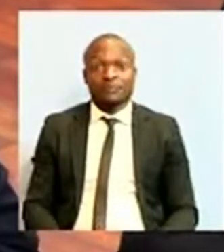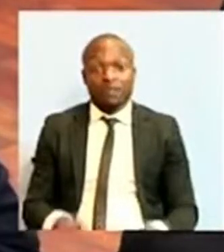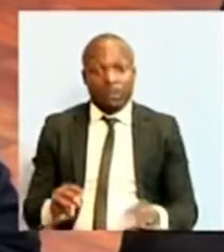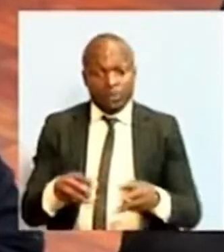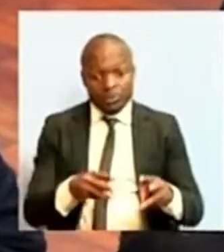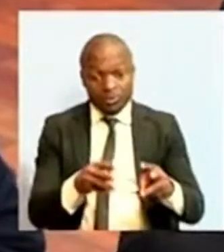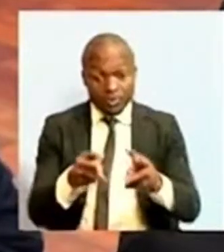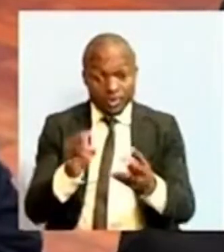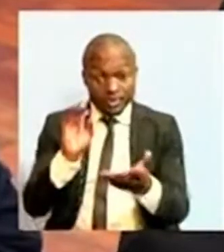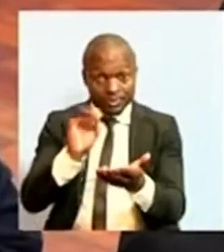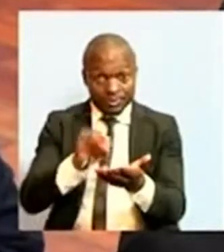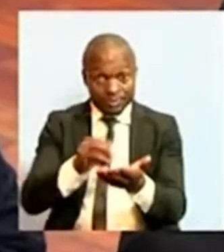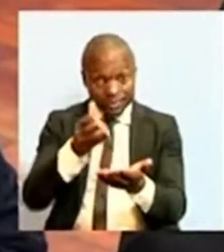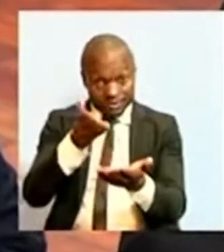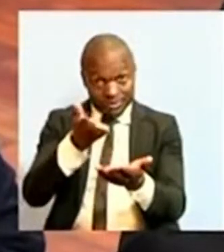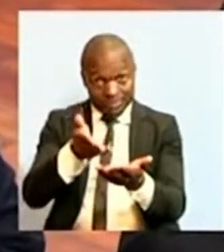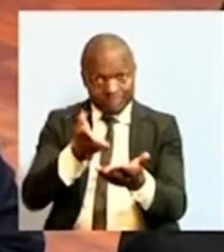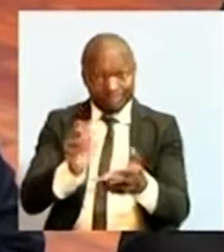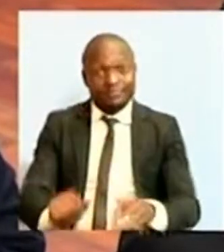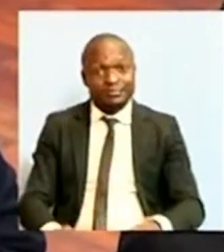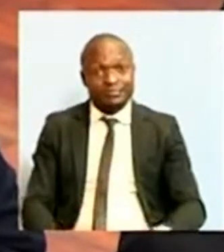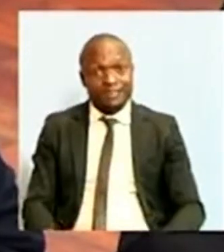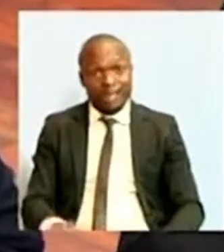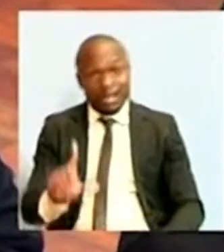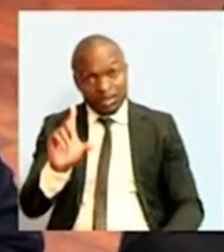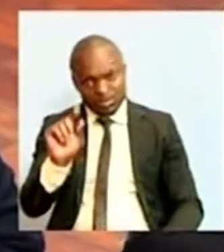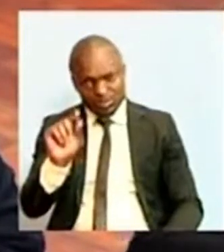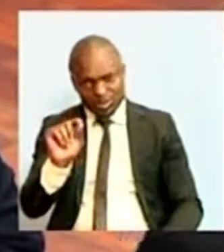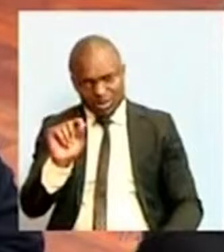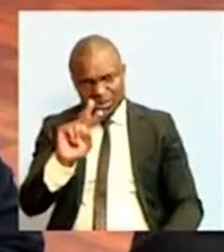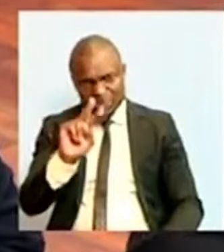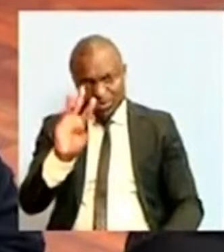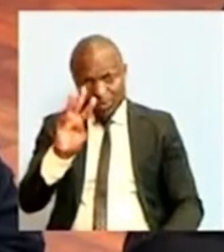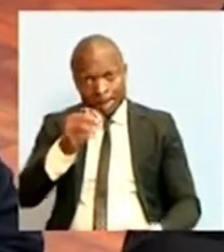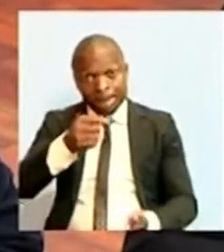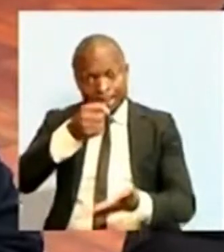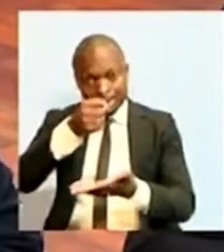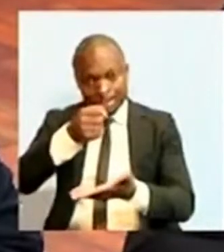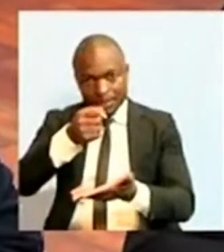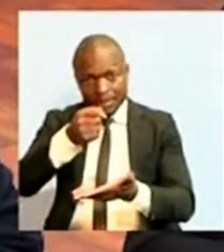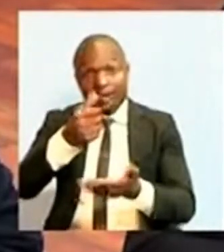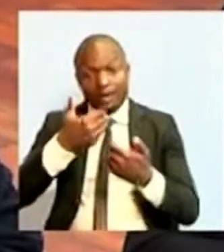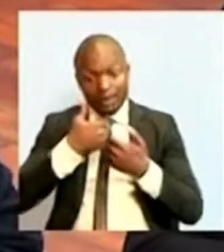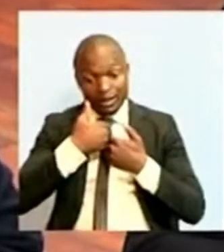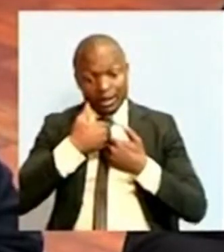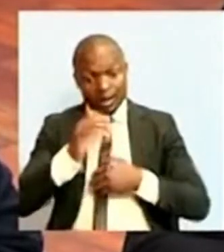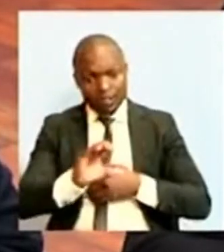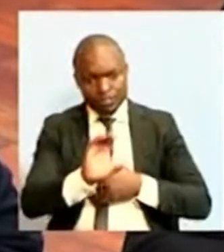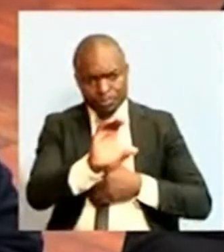Remedial measures, Chair. The 2024 budget has an allocation of